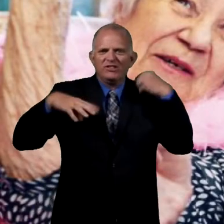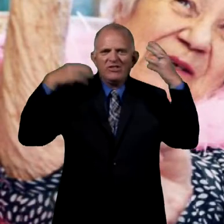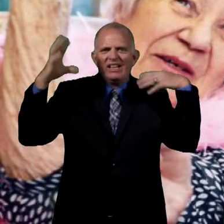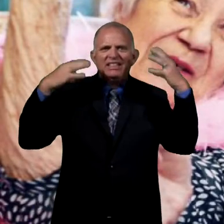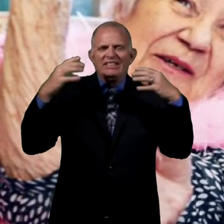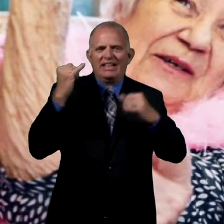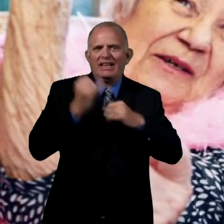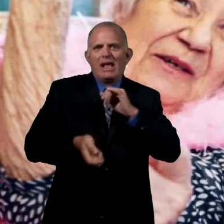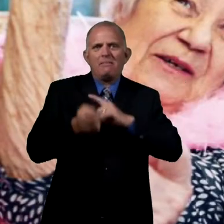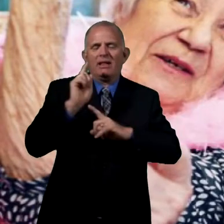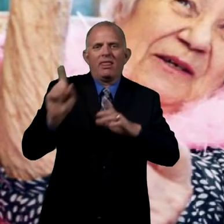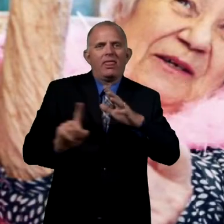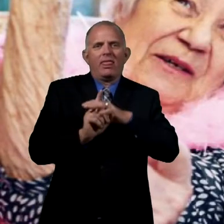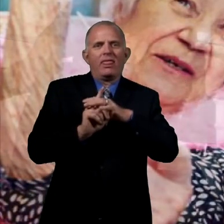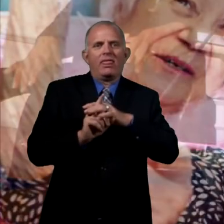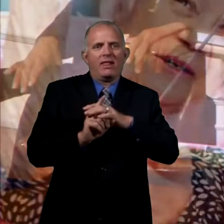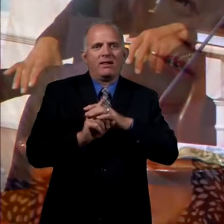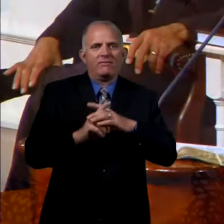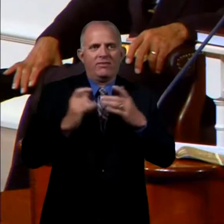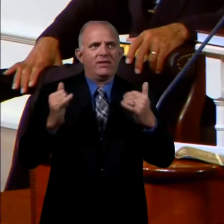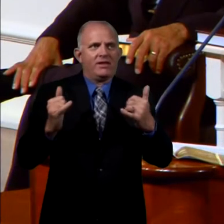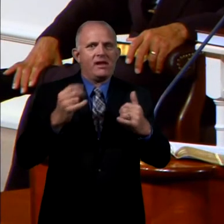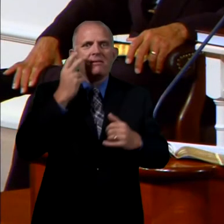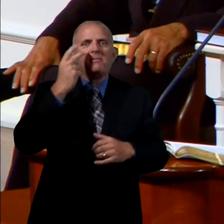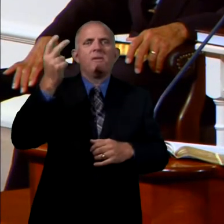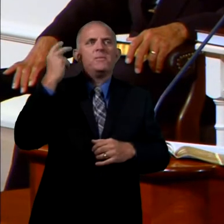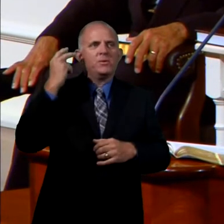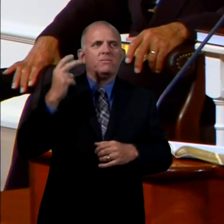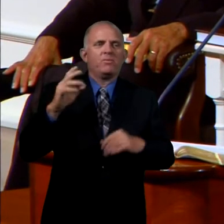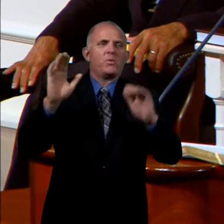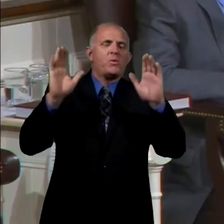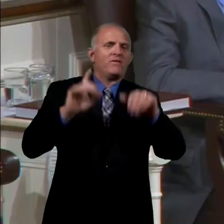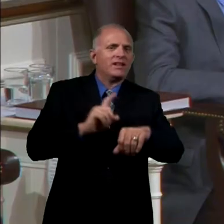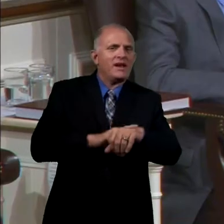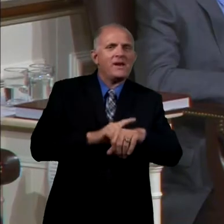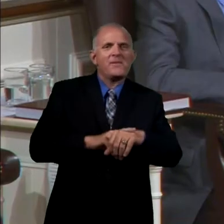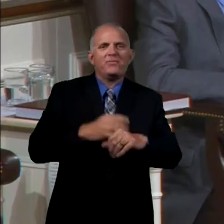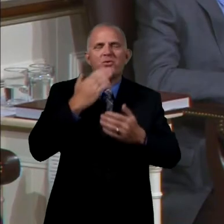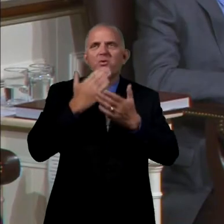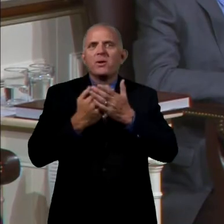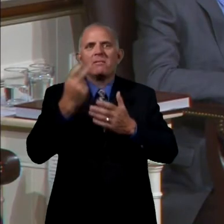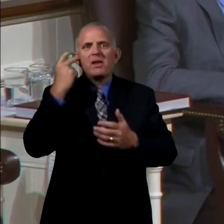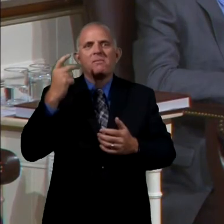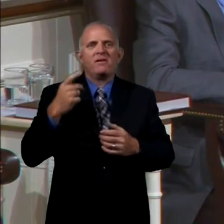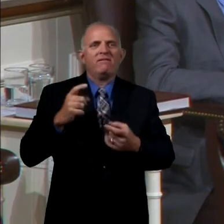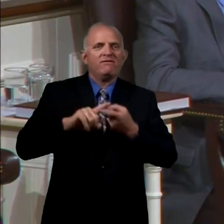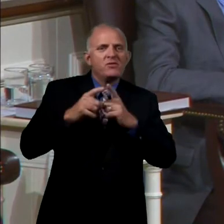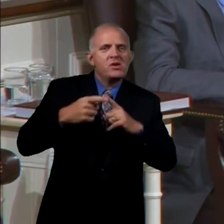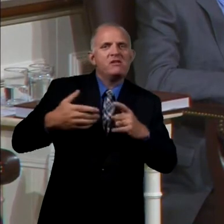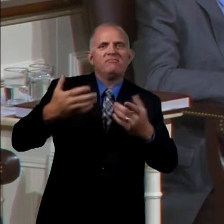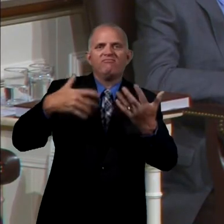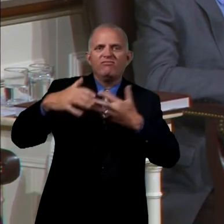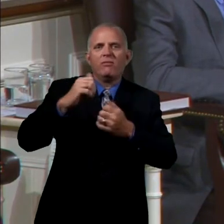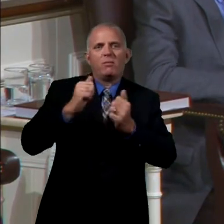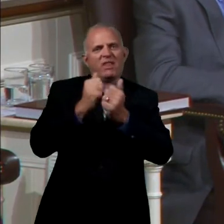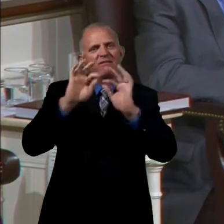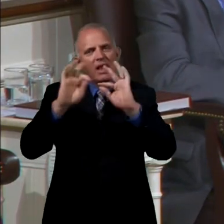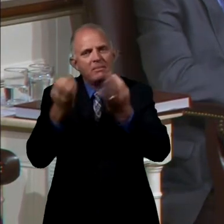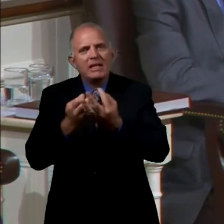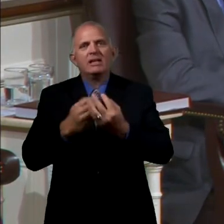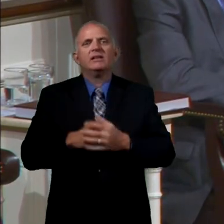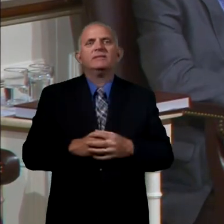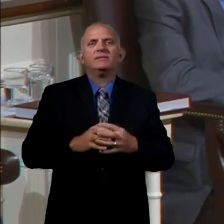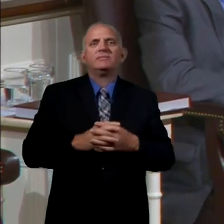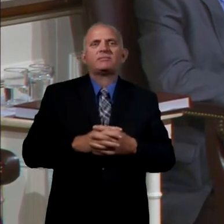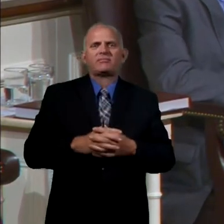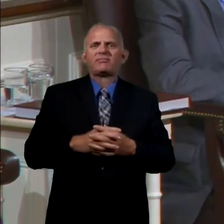but now you look back and think, man, that was a great time. That was a great time with my friends. That was a great time with my family. That was a great